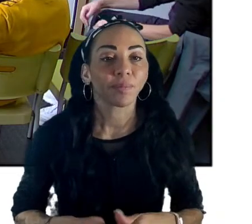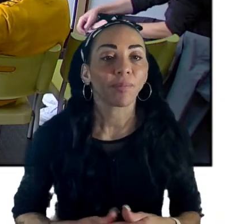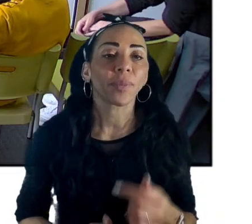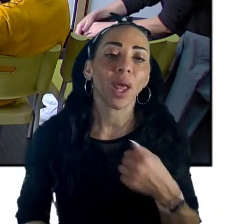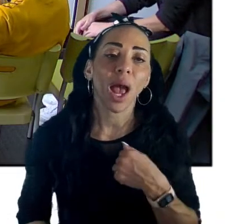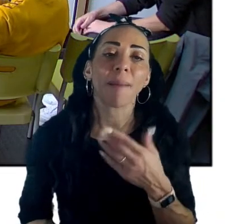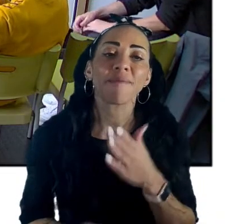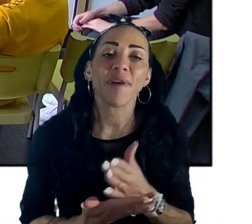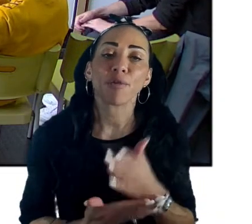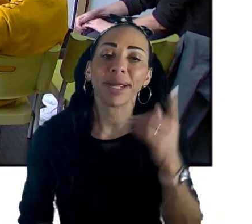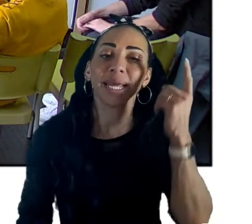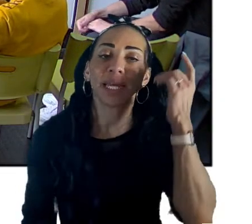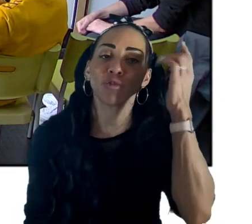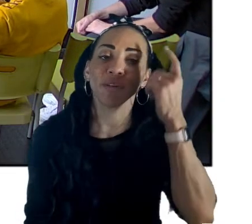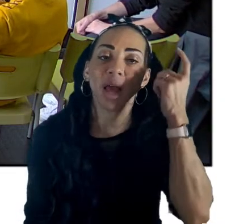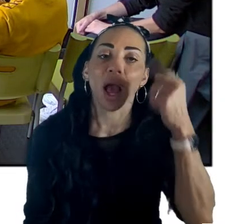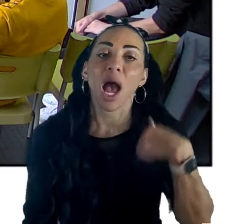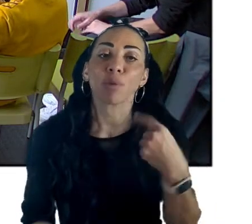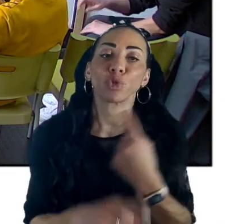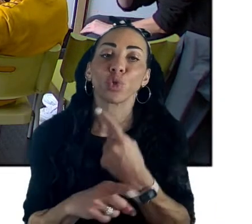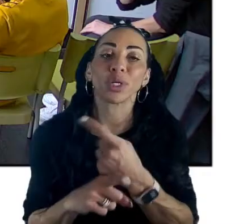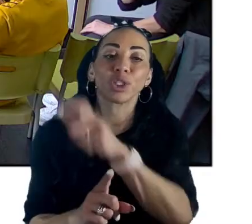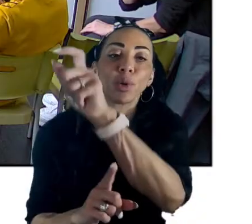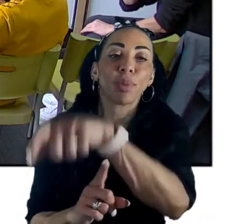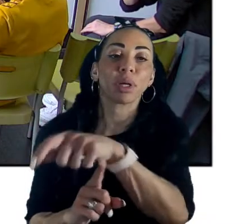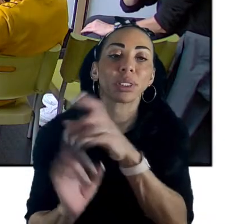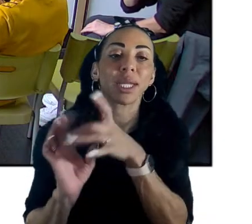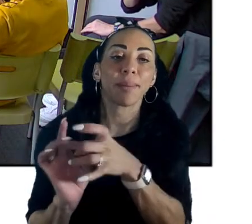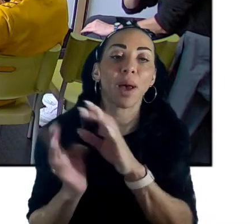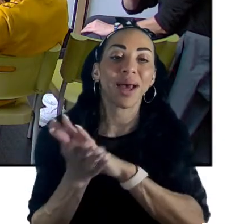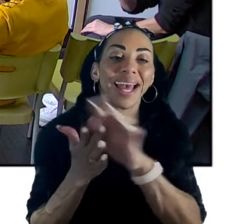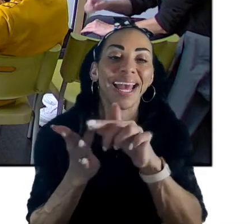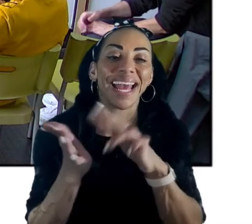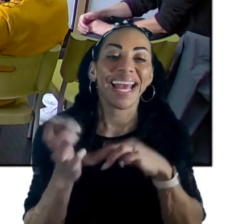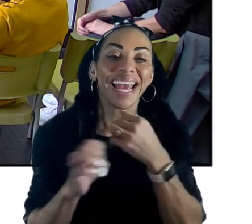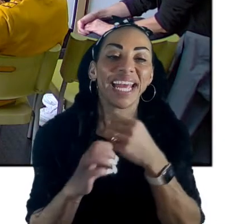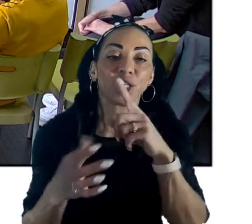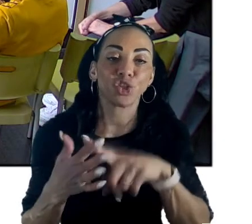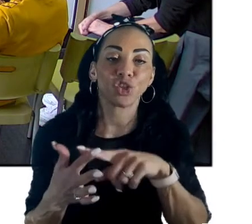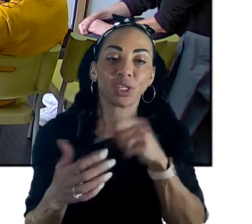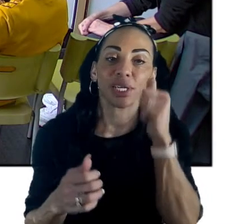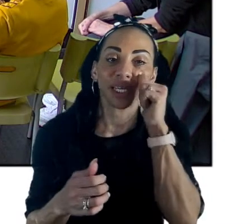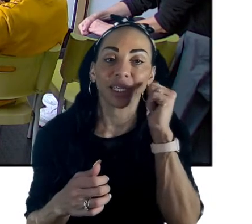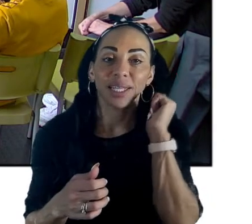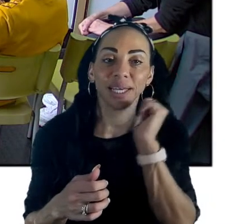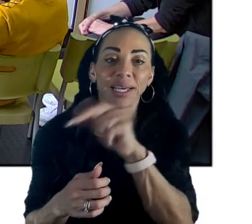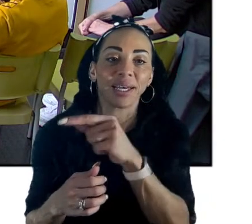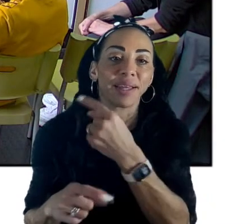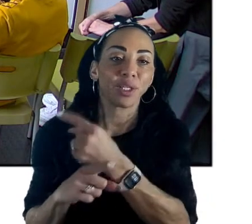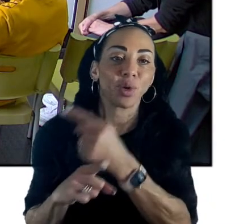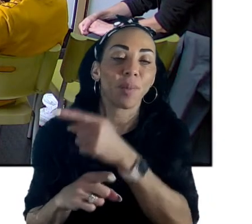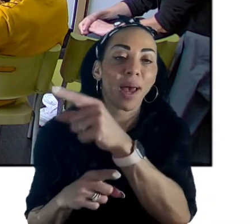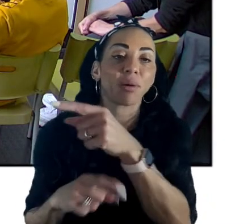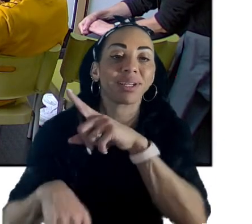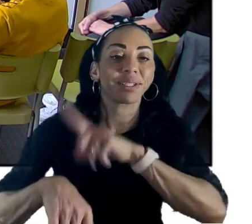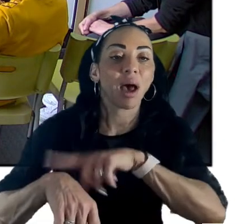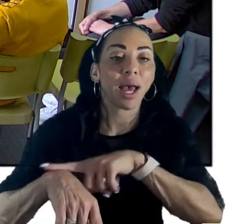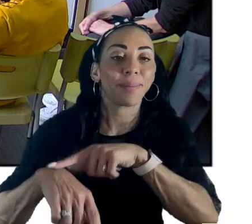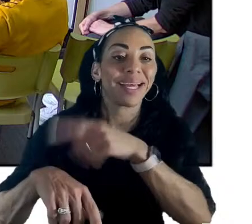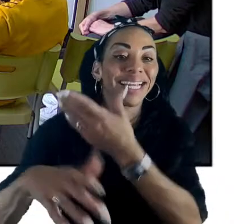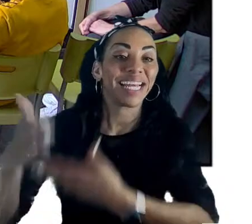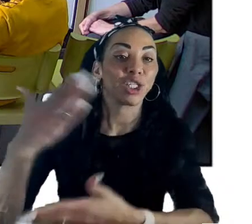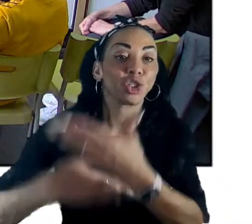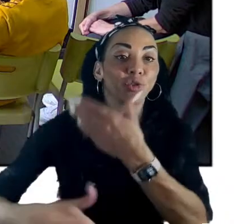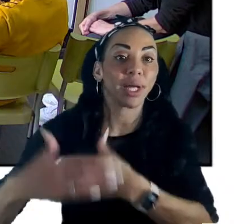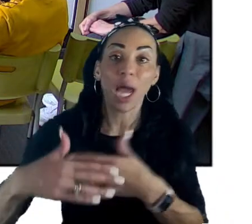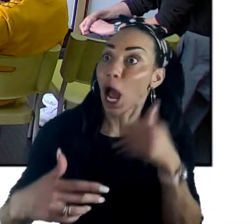to someone on Hinge yesterday and they sent me this long description about a time in history that I know a bit about. I got really excited and sent them